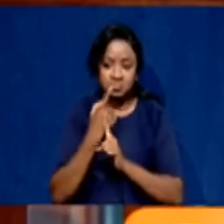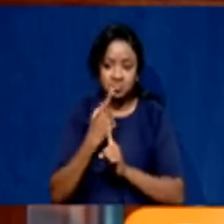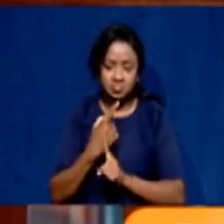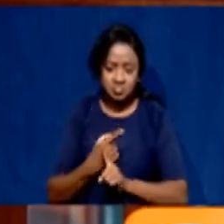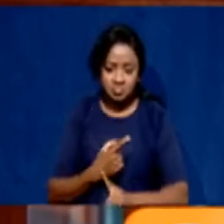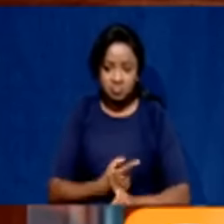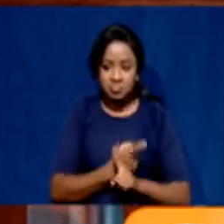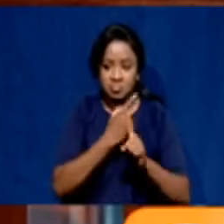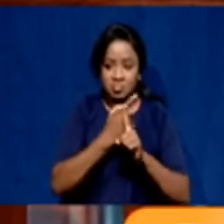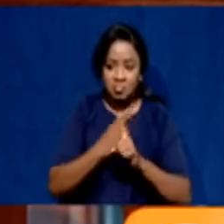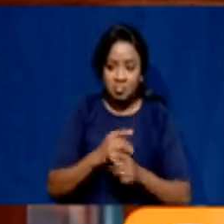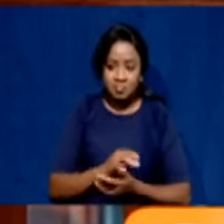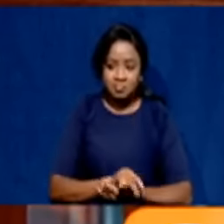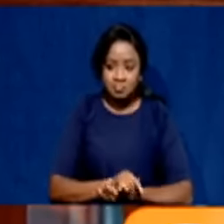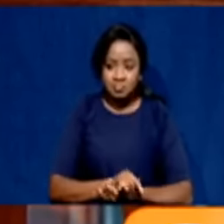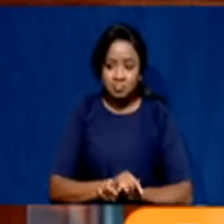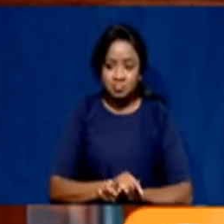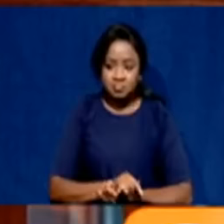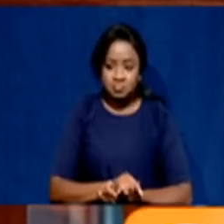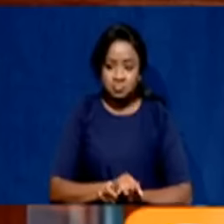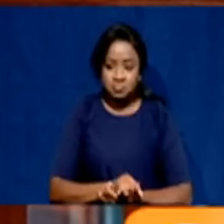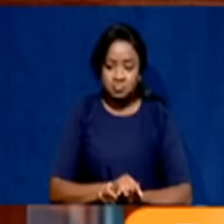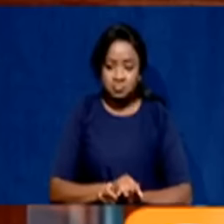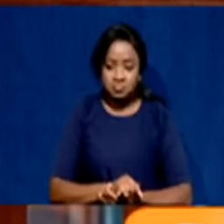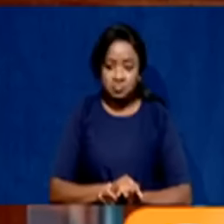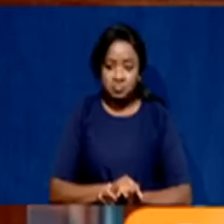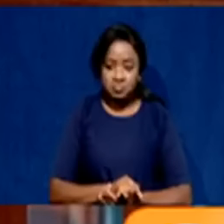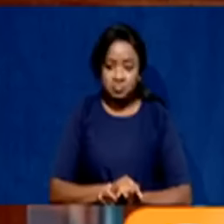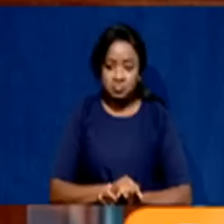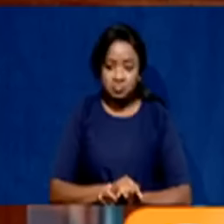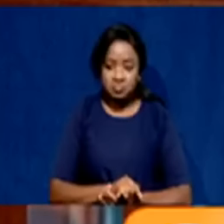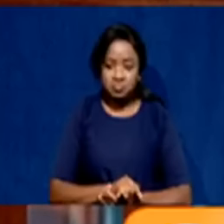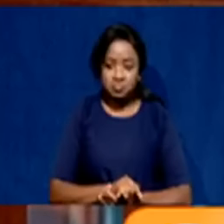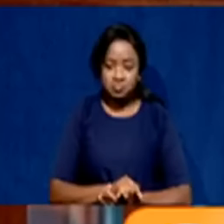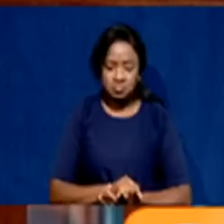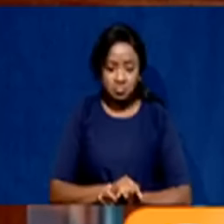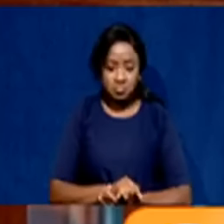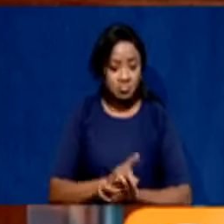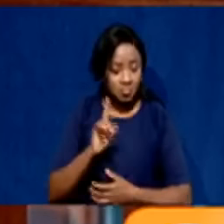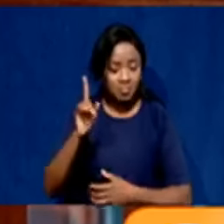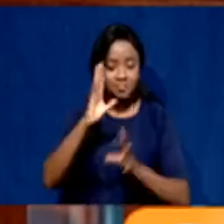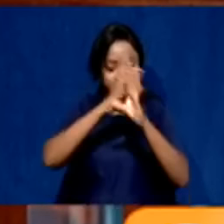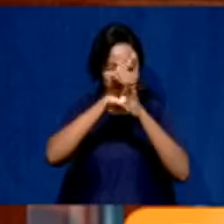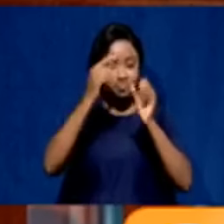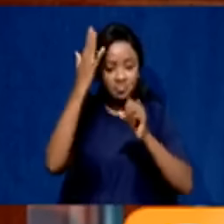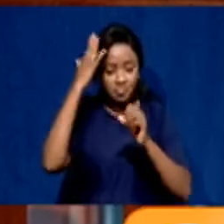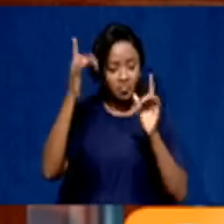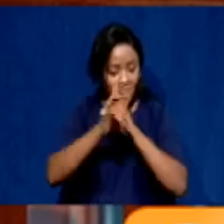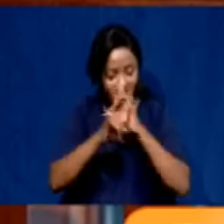know, it is a good feeling to get a feel of what it takes to be a president. And he knows his stuff. He knows his